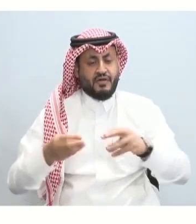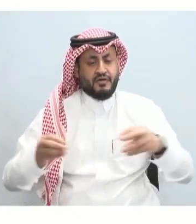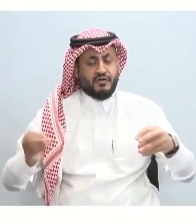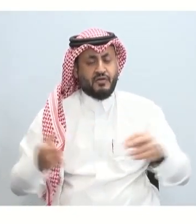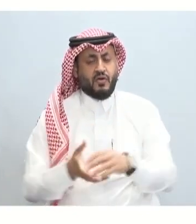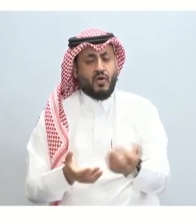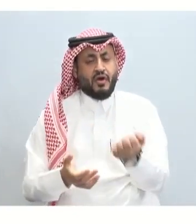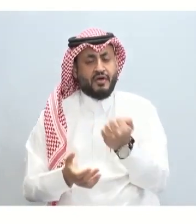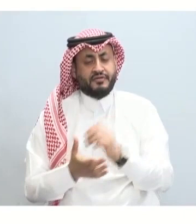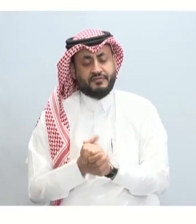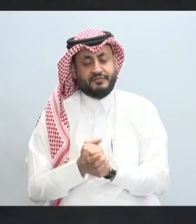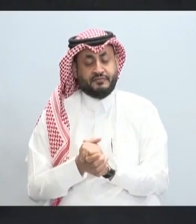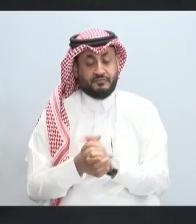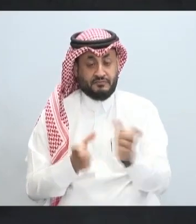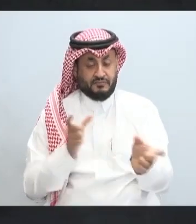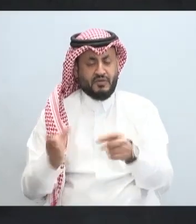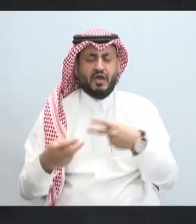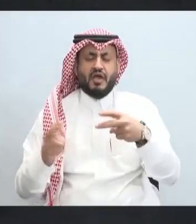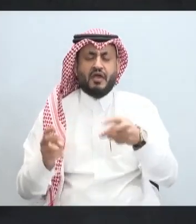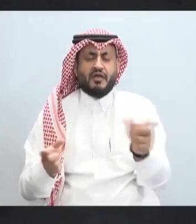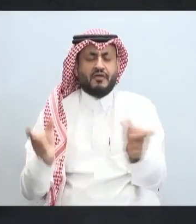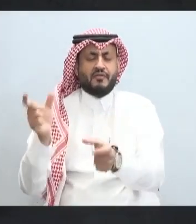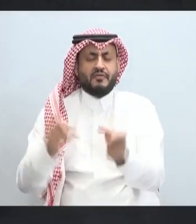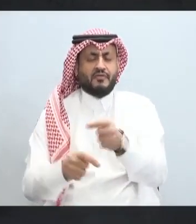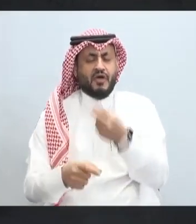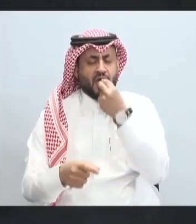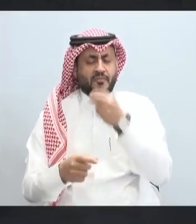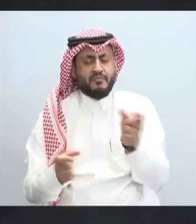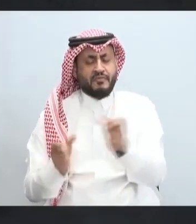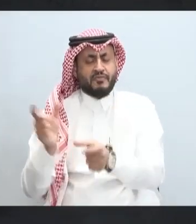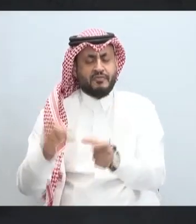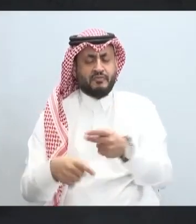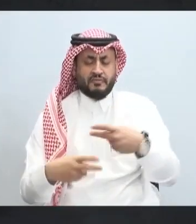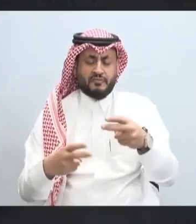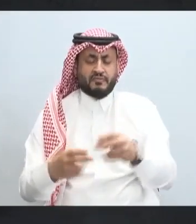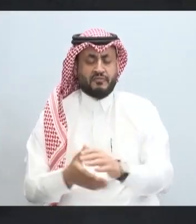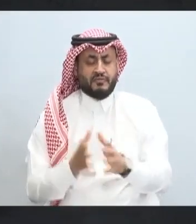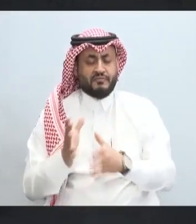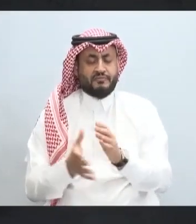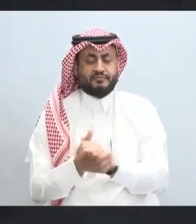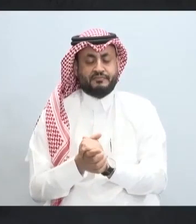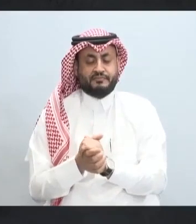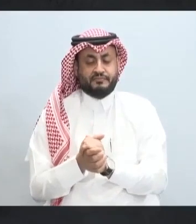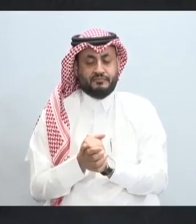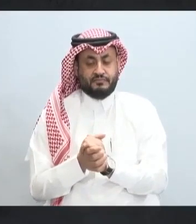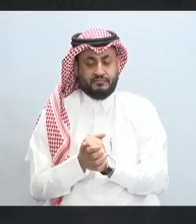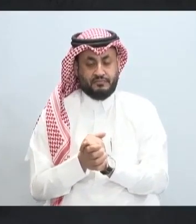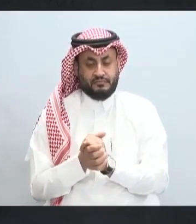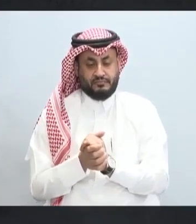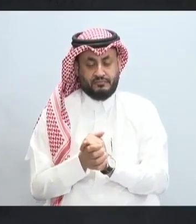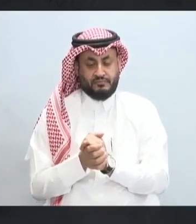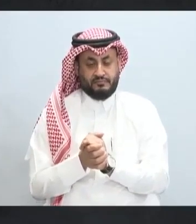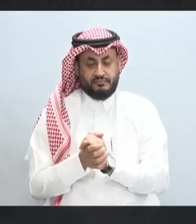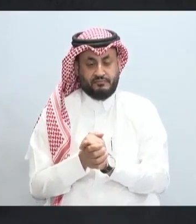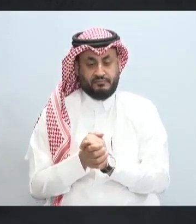rice. And you can think of any extra food or any extra drinks that you usually see when you